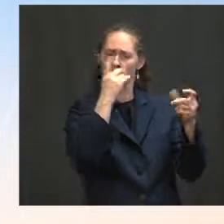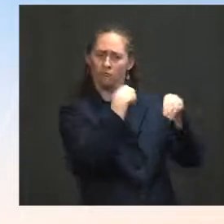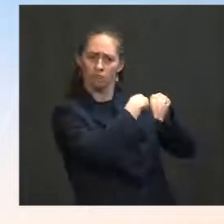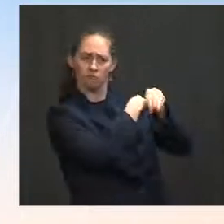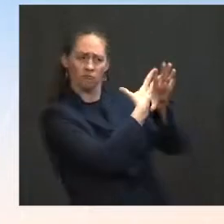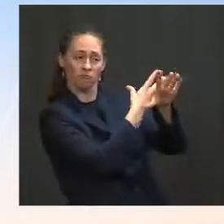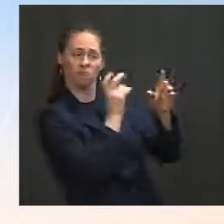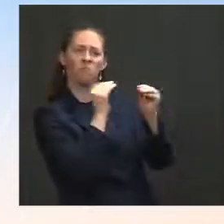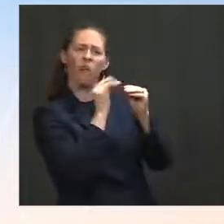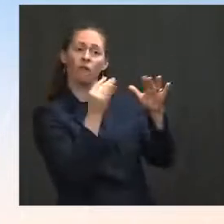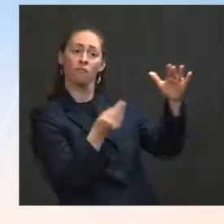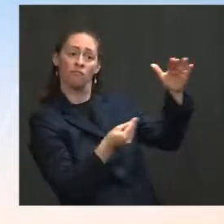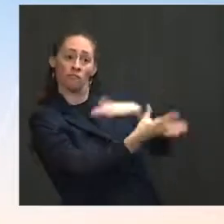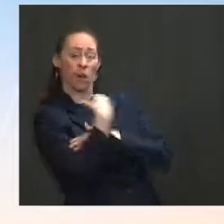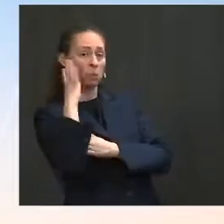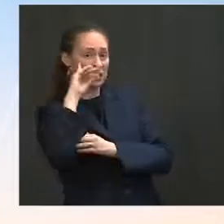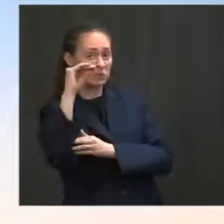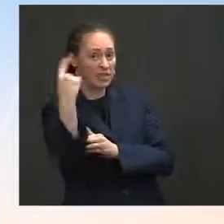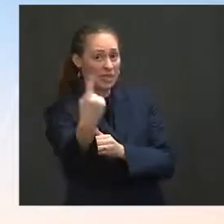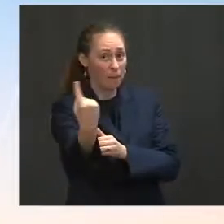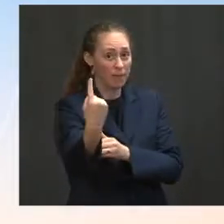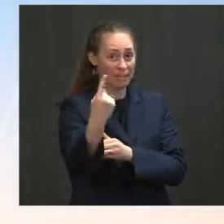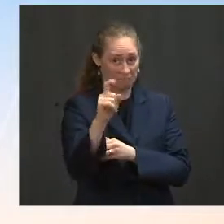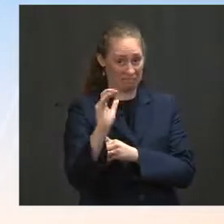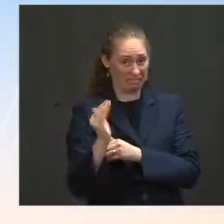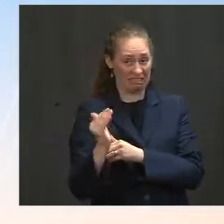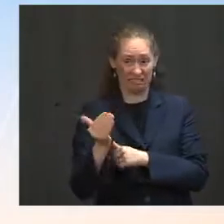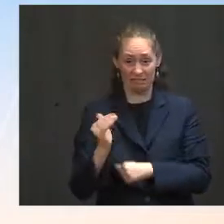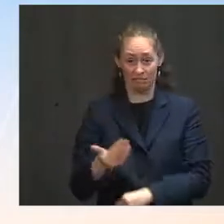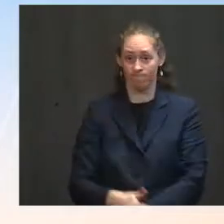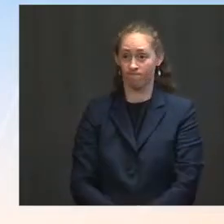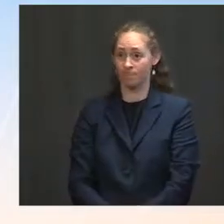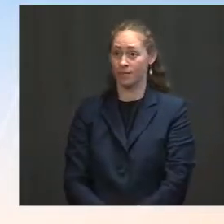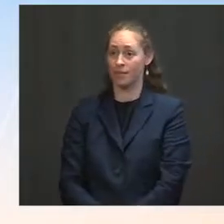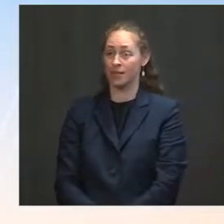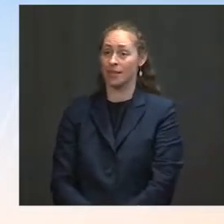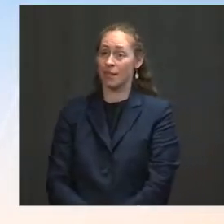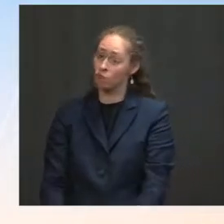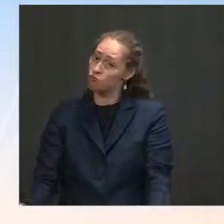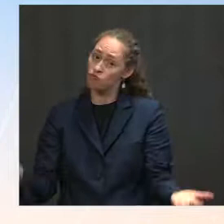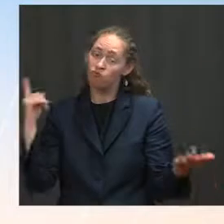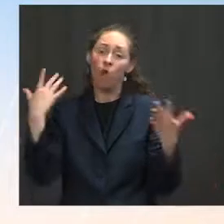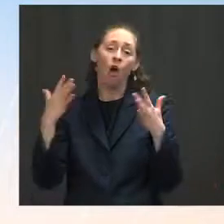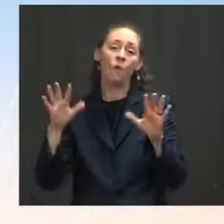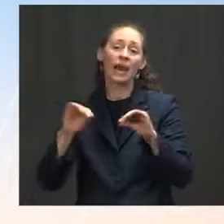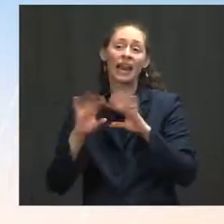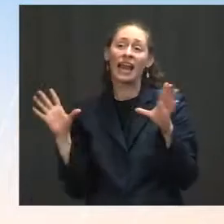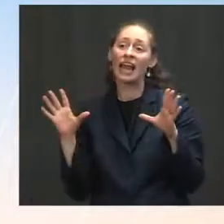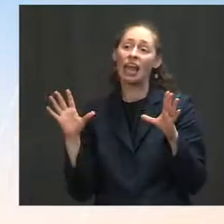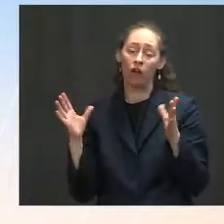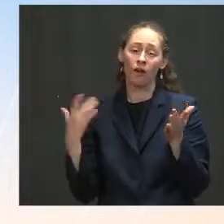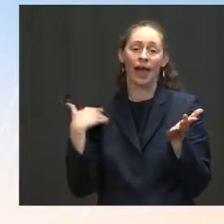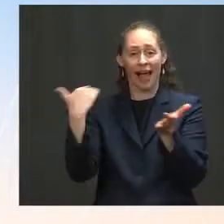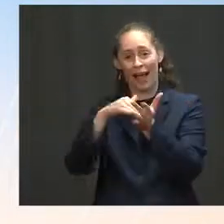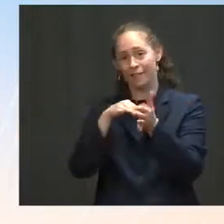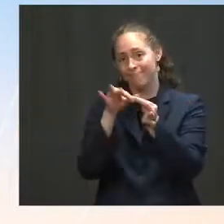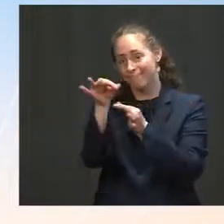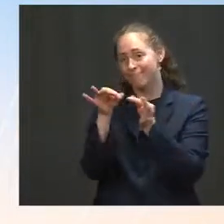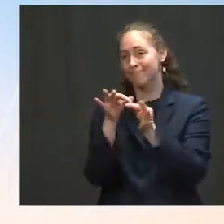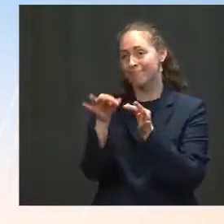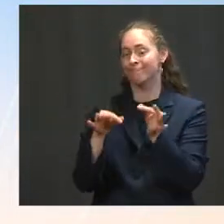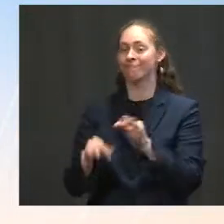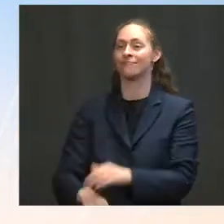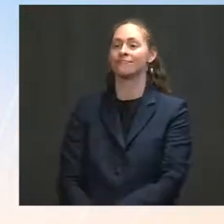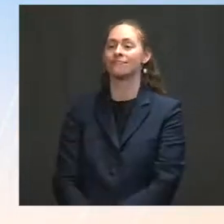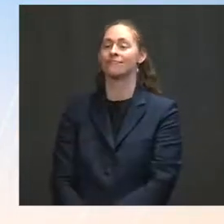action could be imminent? I think his intent was to make clear and reiterate again that attacks by criminal groups,